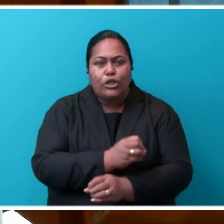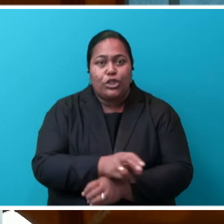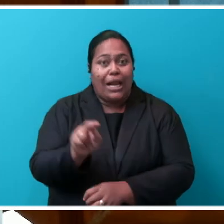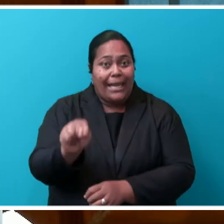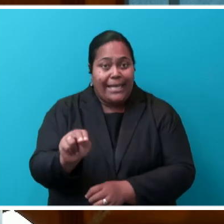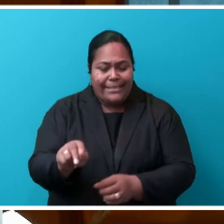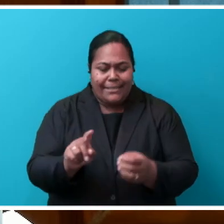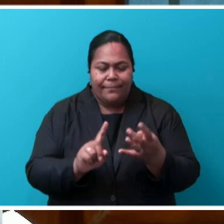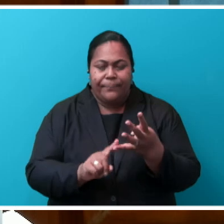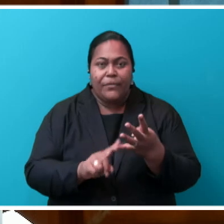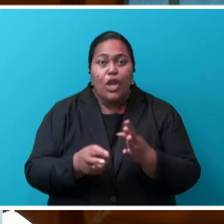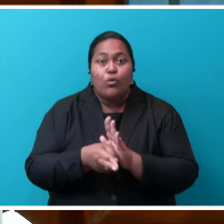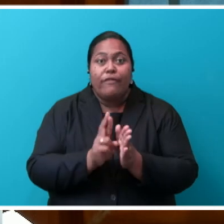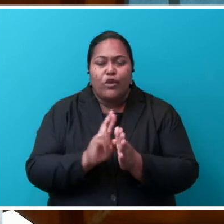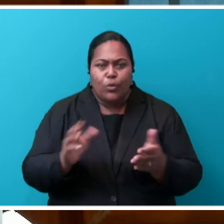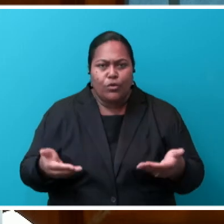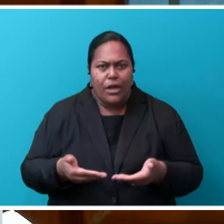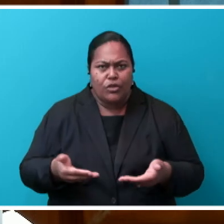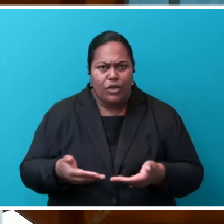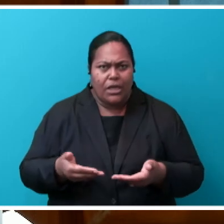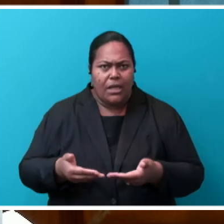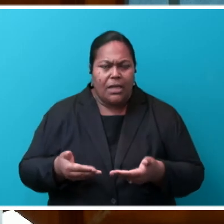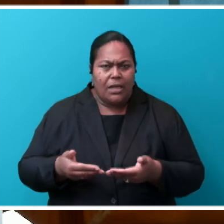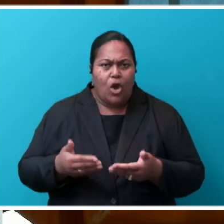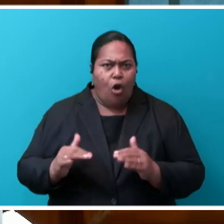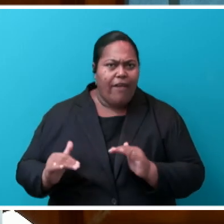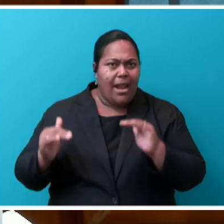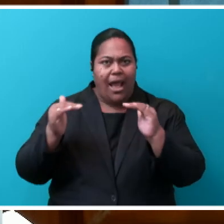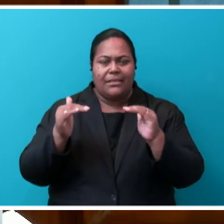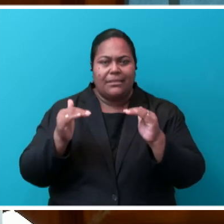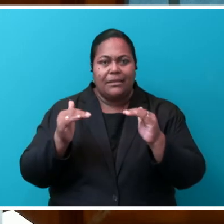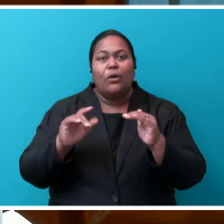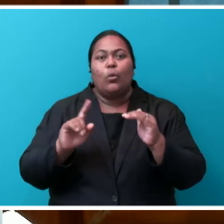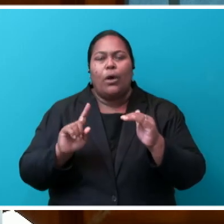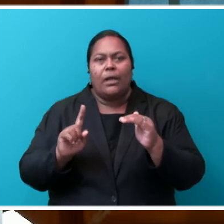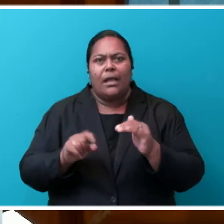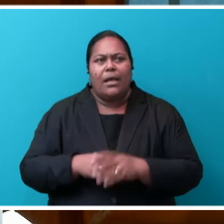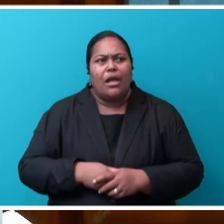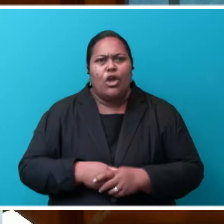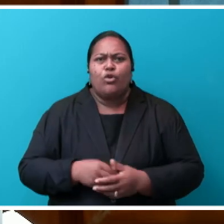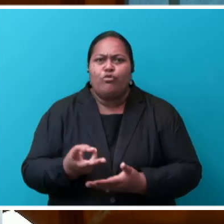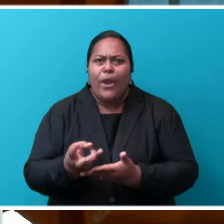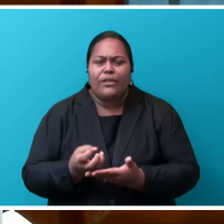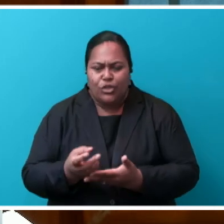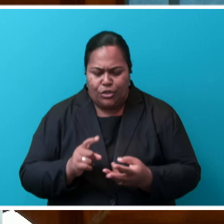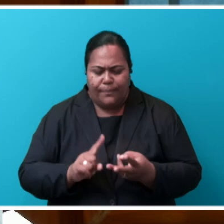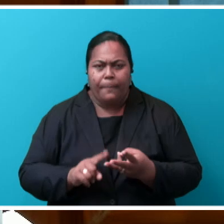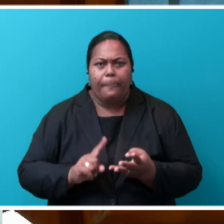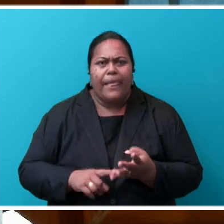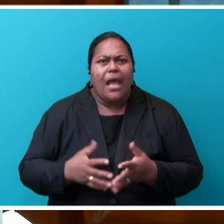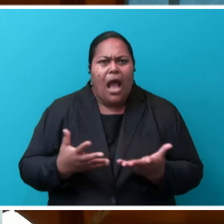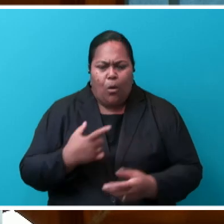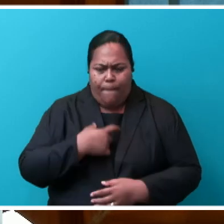Review the introduction of enhanced remuneration policies and the resulting increased budgetary allocation for personnel emoluments. And